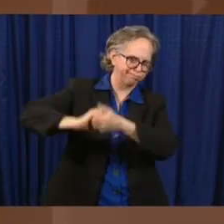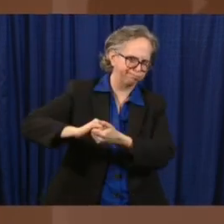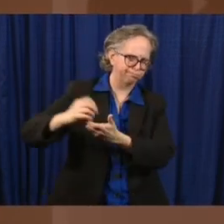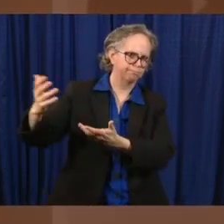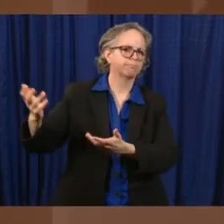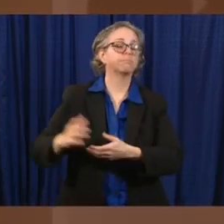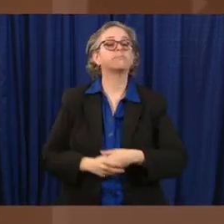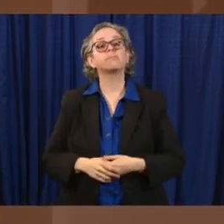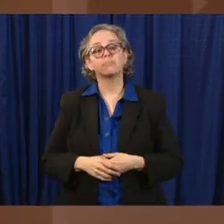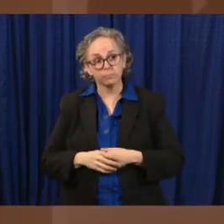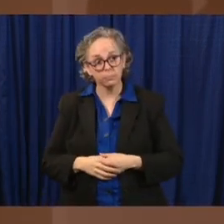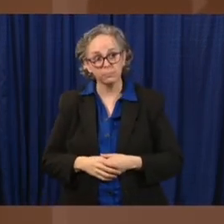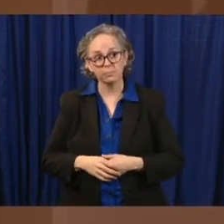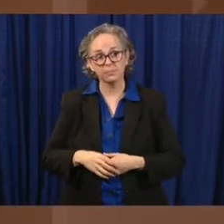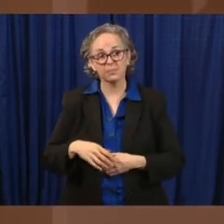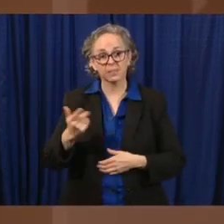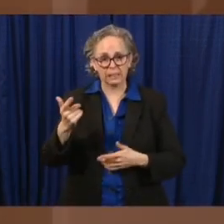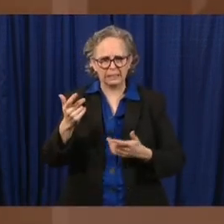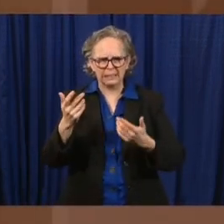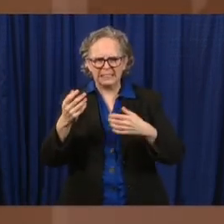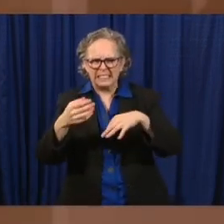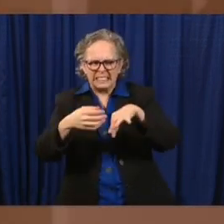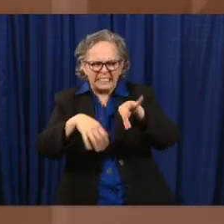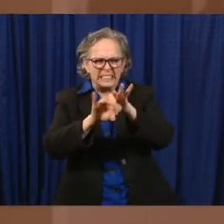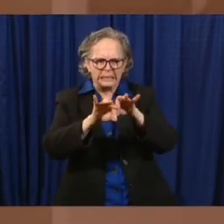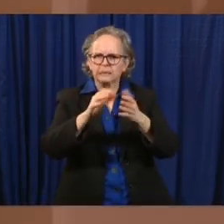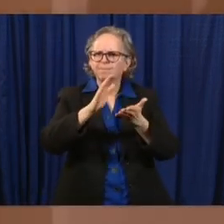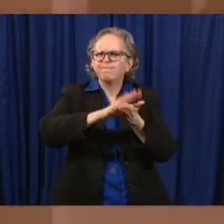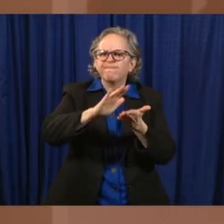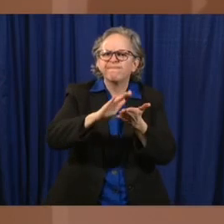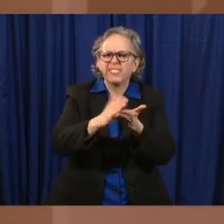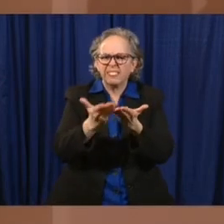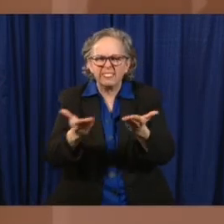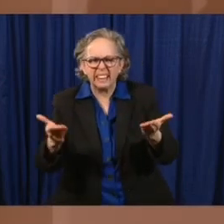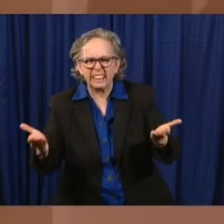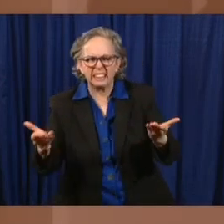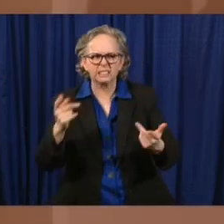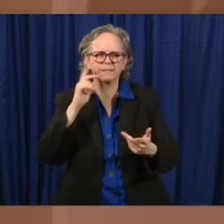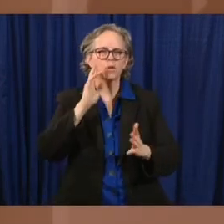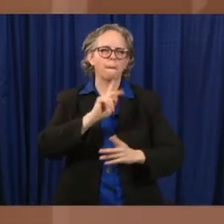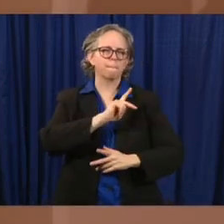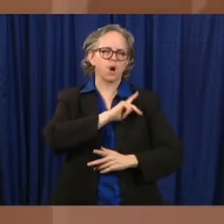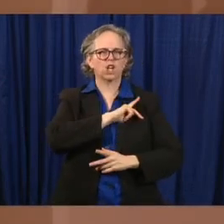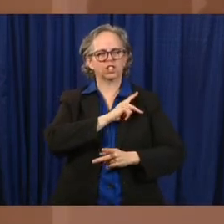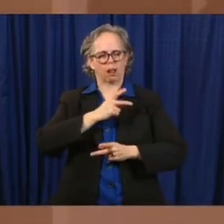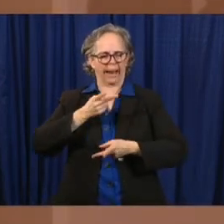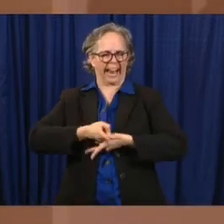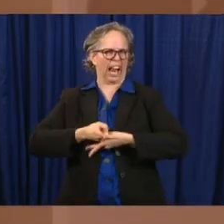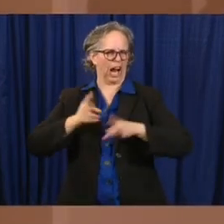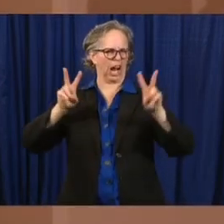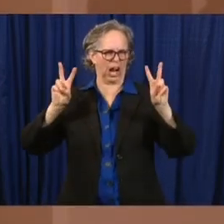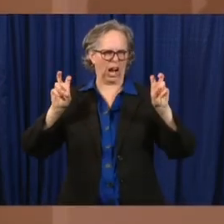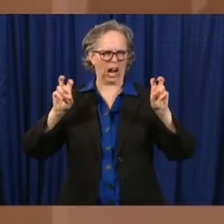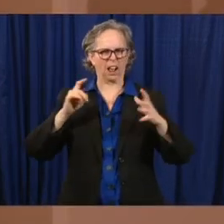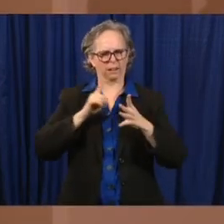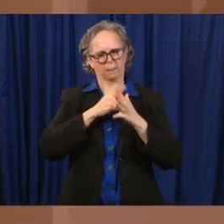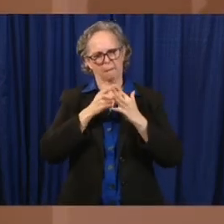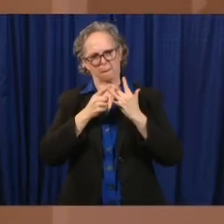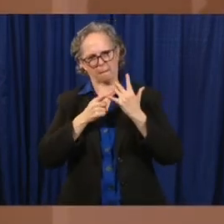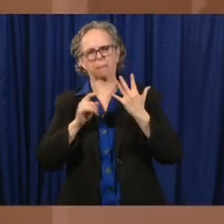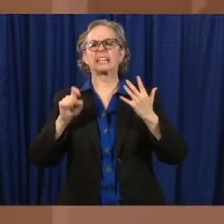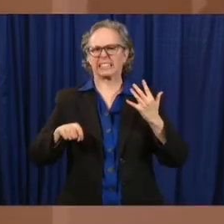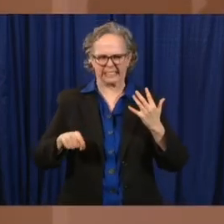household cleaning personnel or personal hygiene items will also be included. This funding will help food banks from running